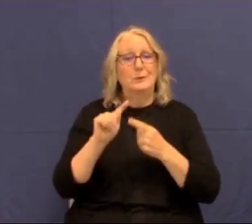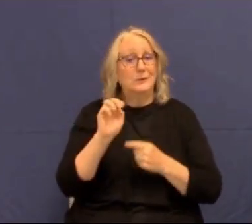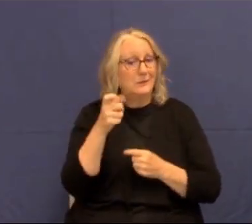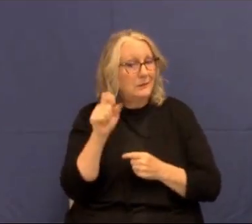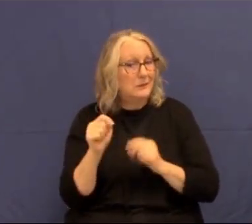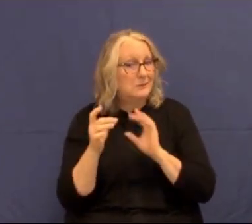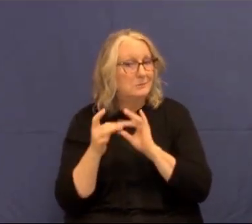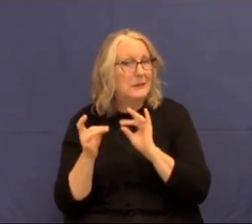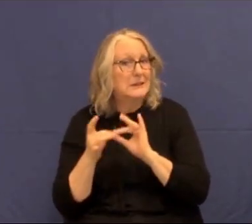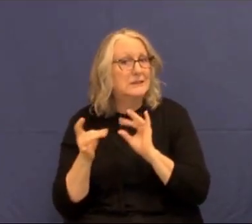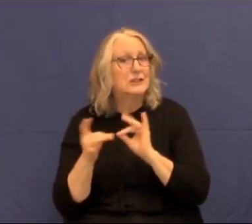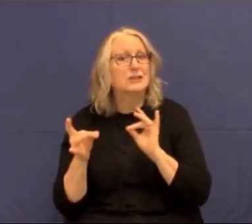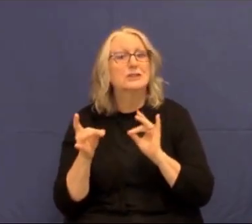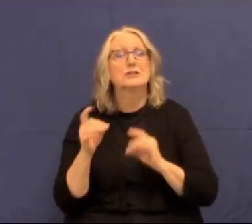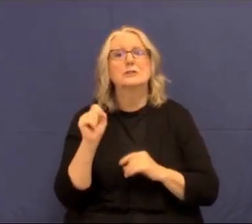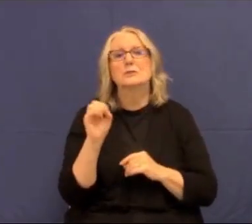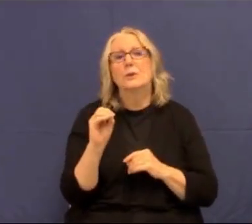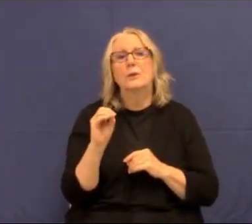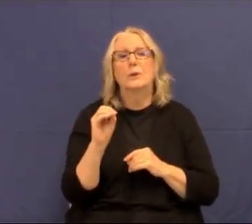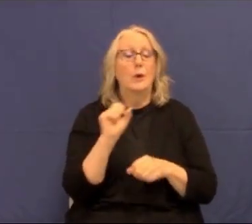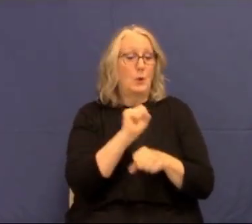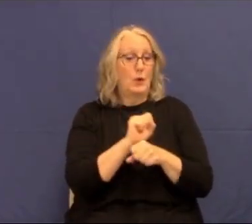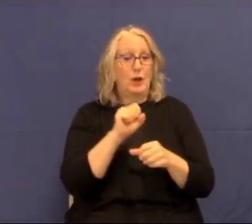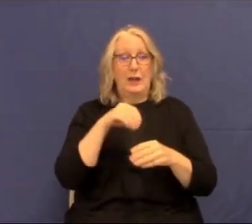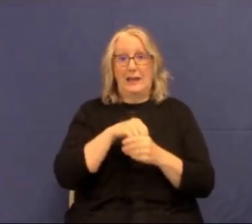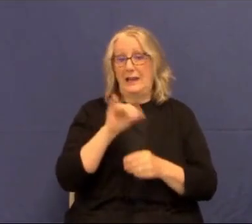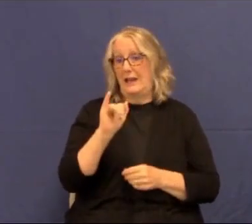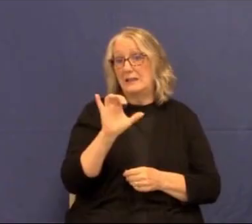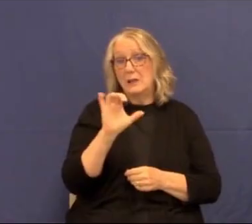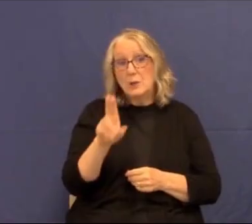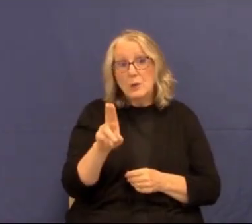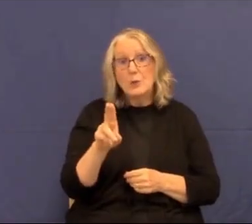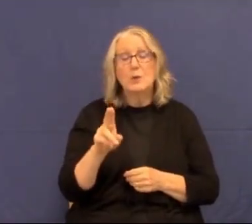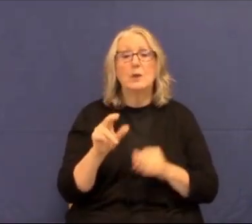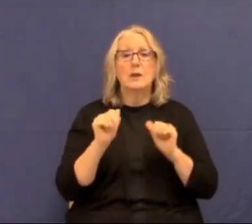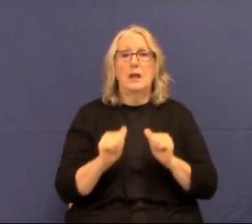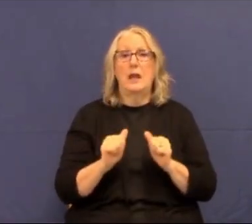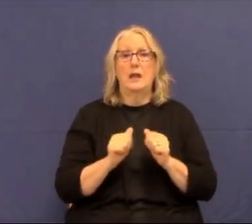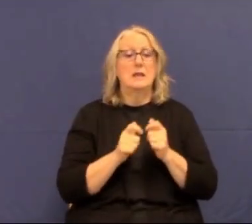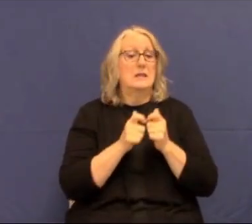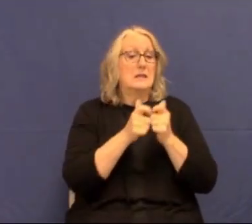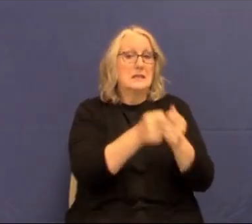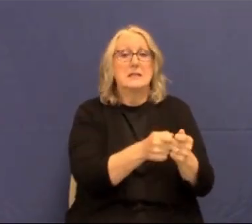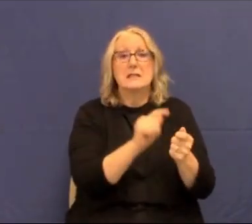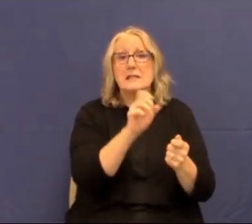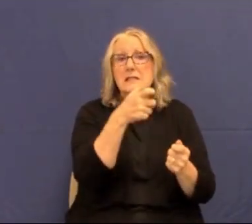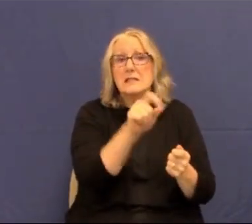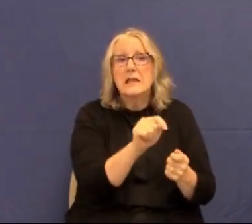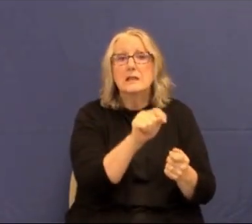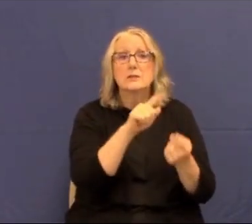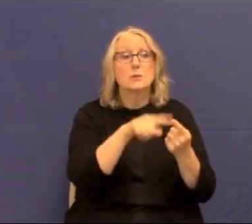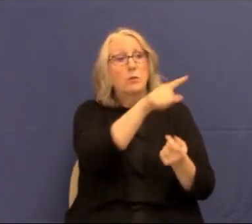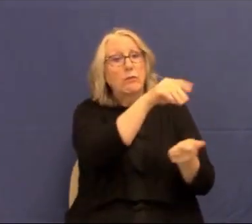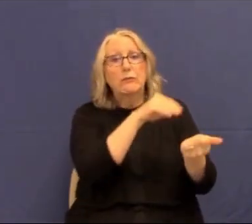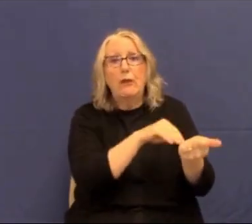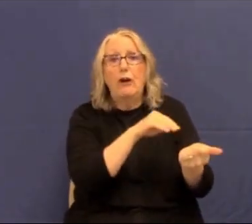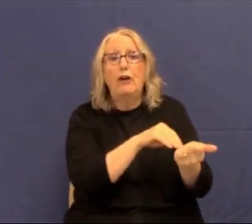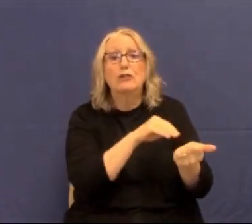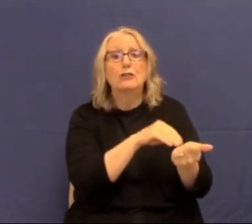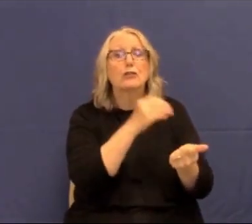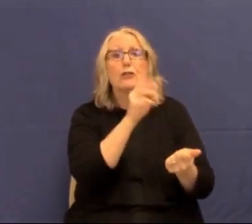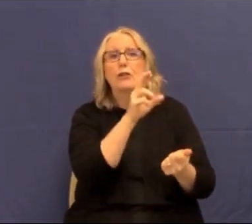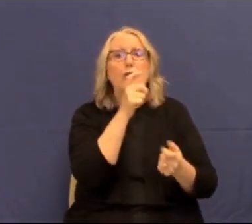go to like text messaging. So like working in the ICU, we can send a text message to